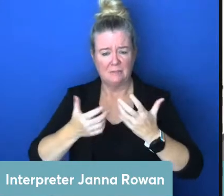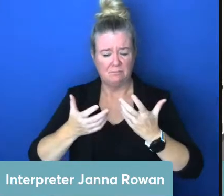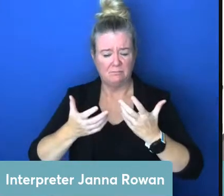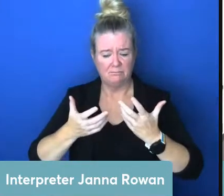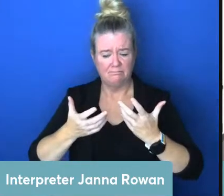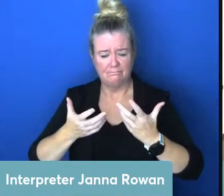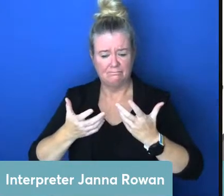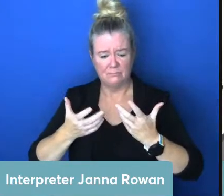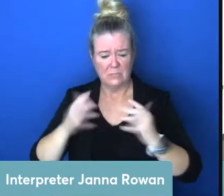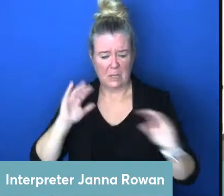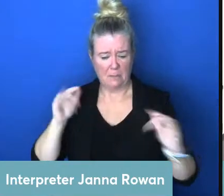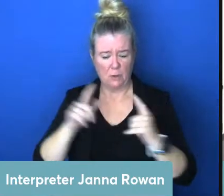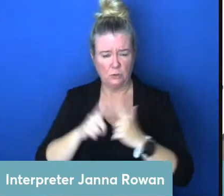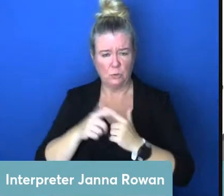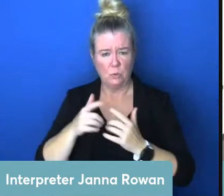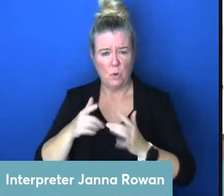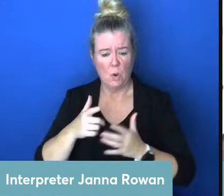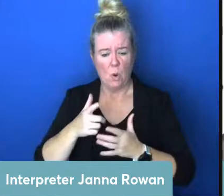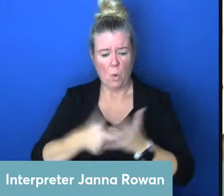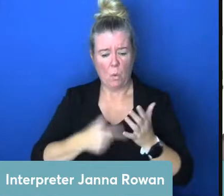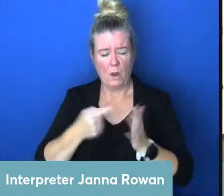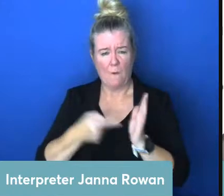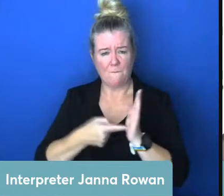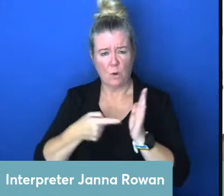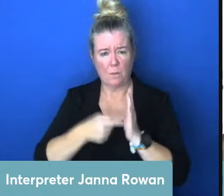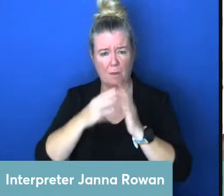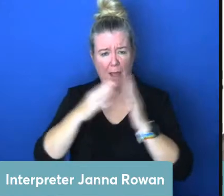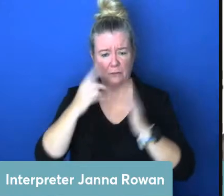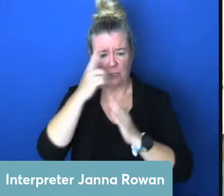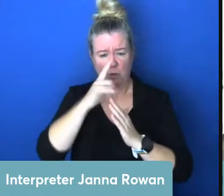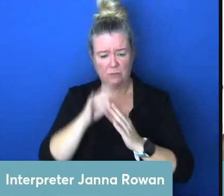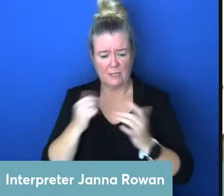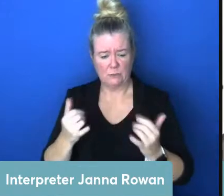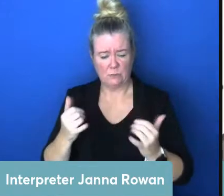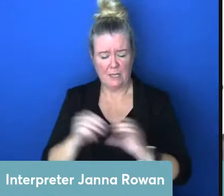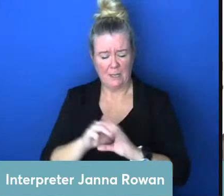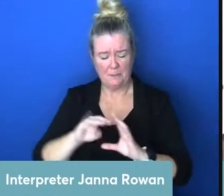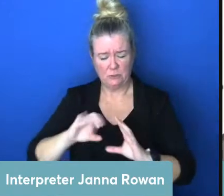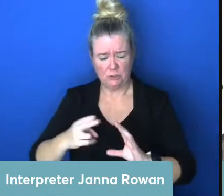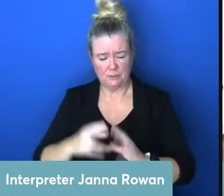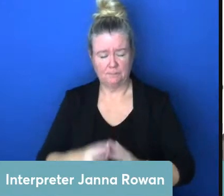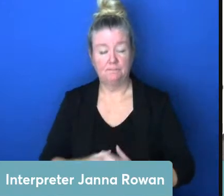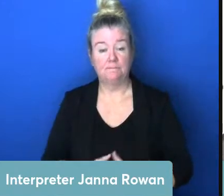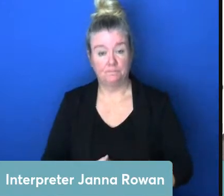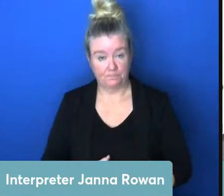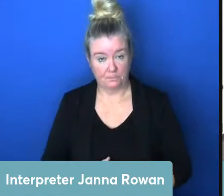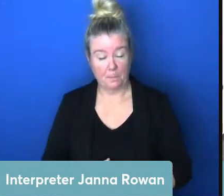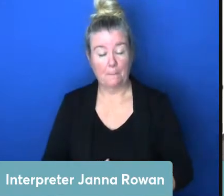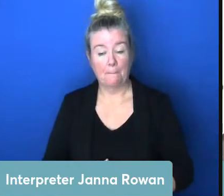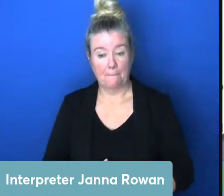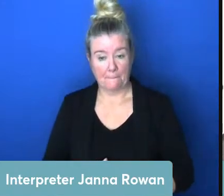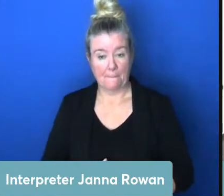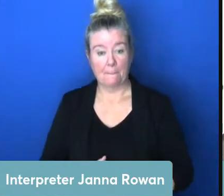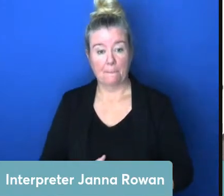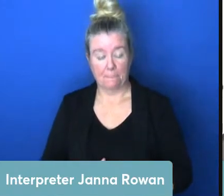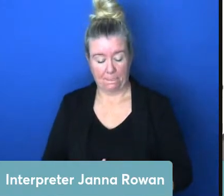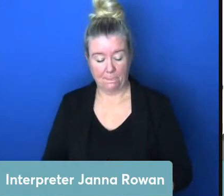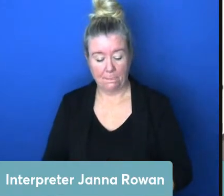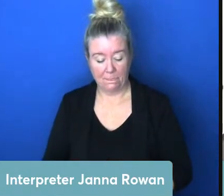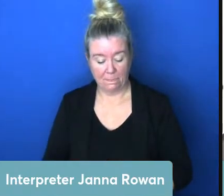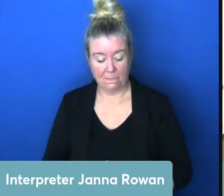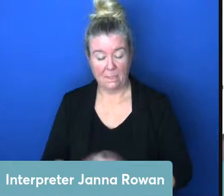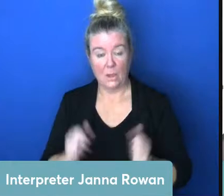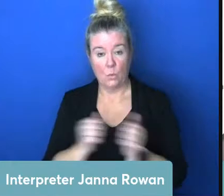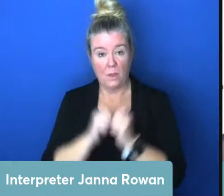to the current landscape of affordable housing in Michigan today? Yes. So in housing terms, you know,